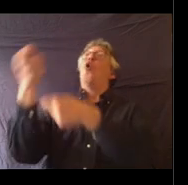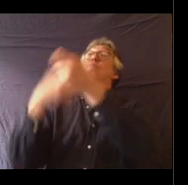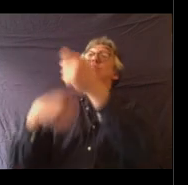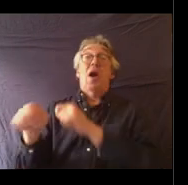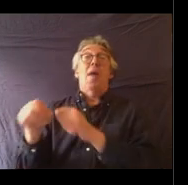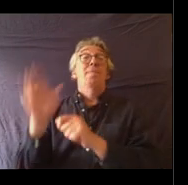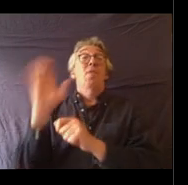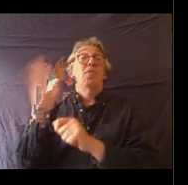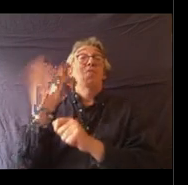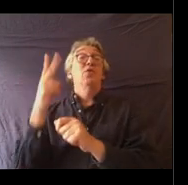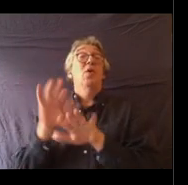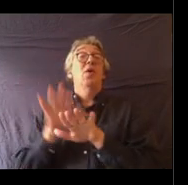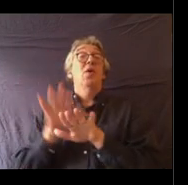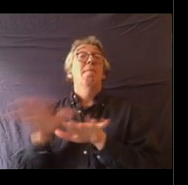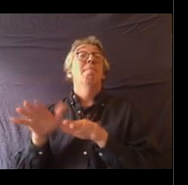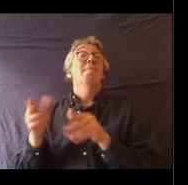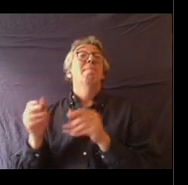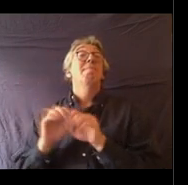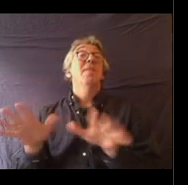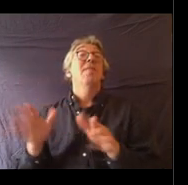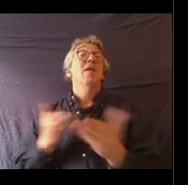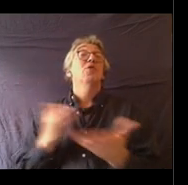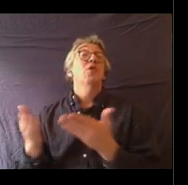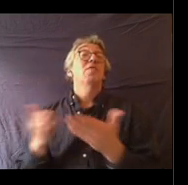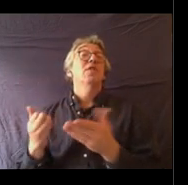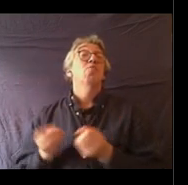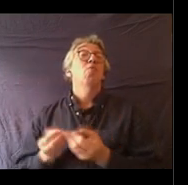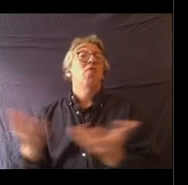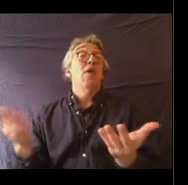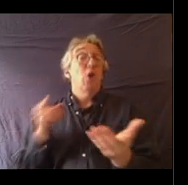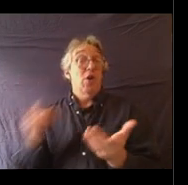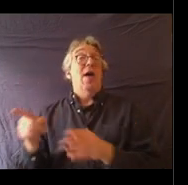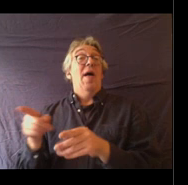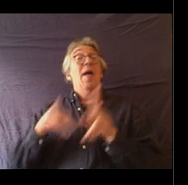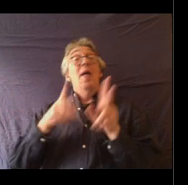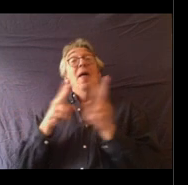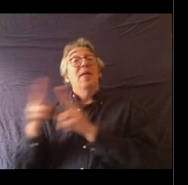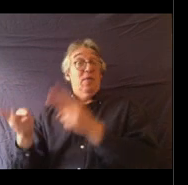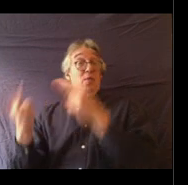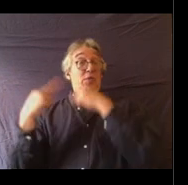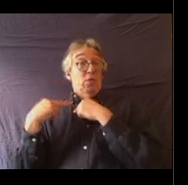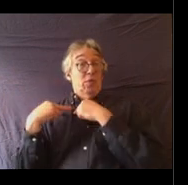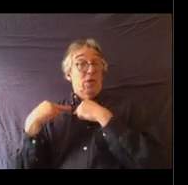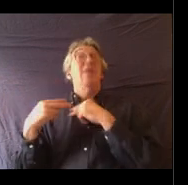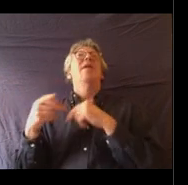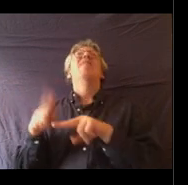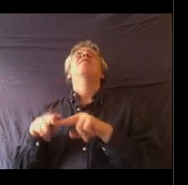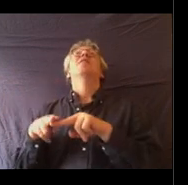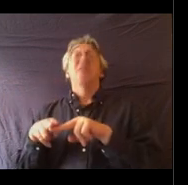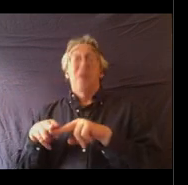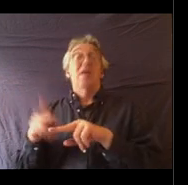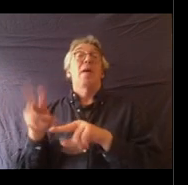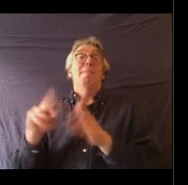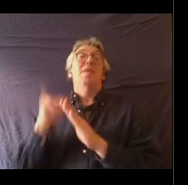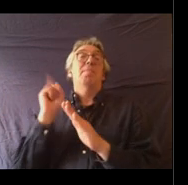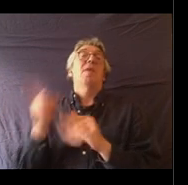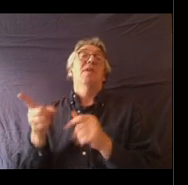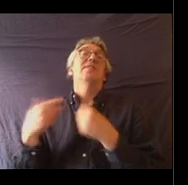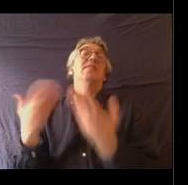they have editorial responsibility, and they will need to make their services accessible. Next slide.